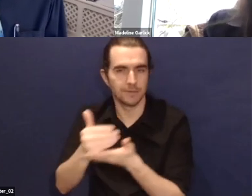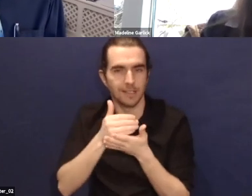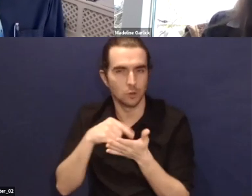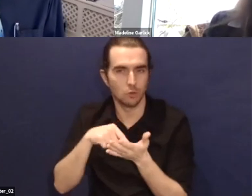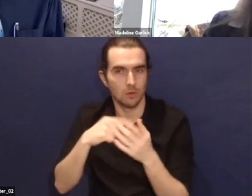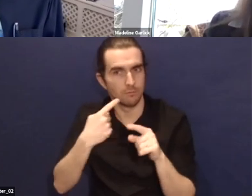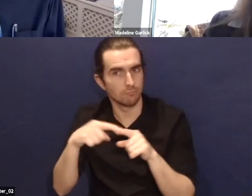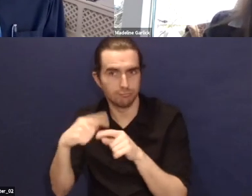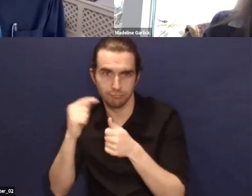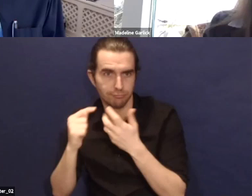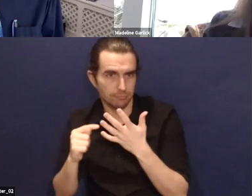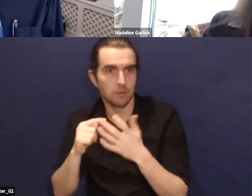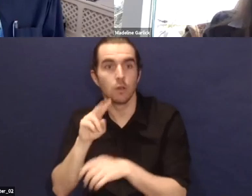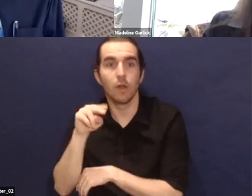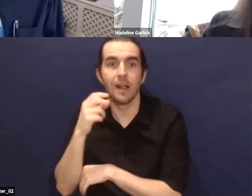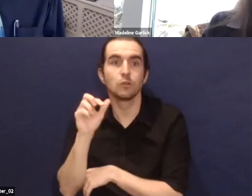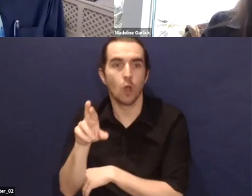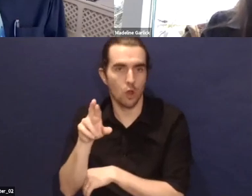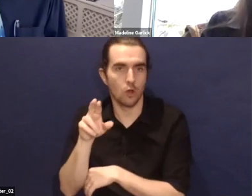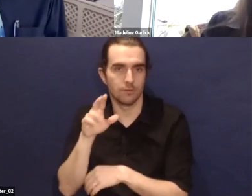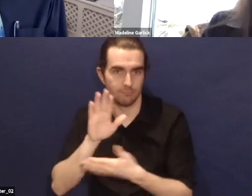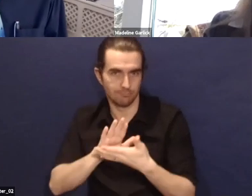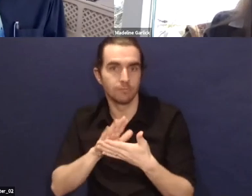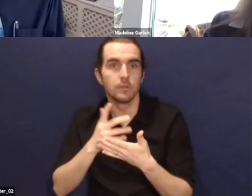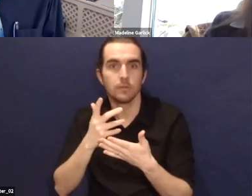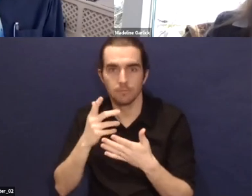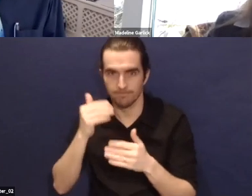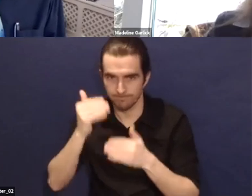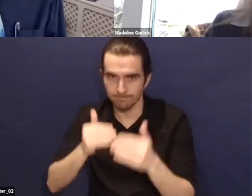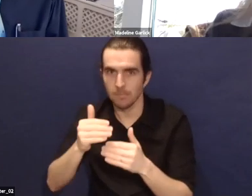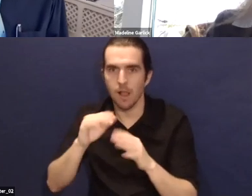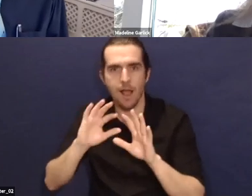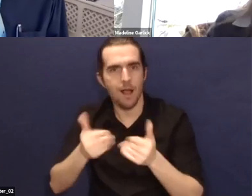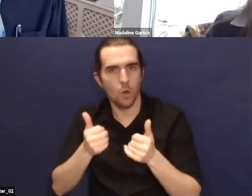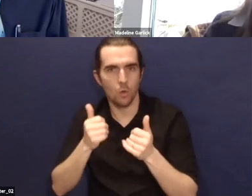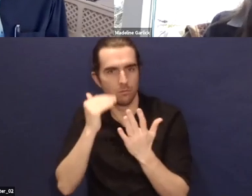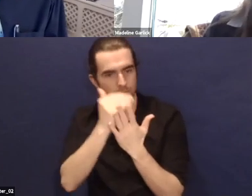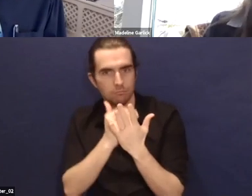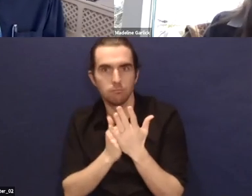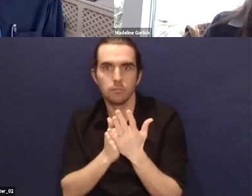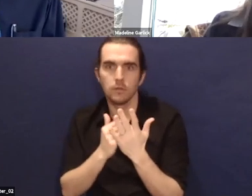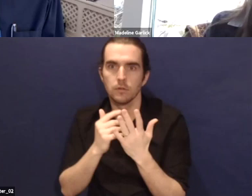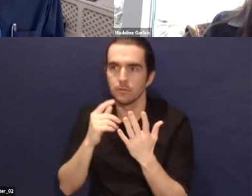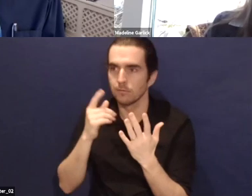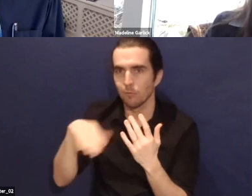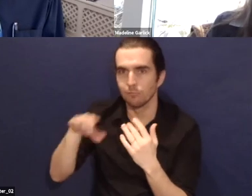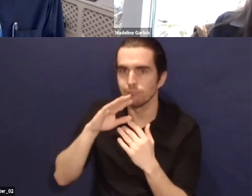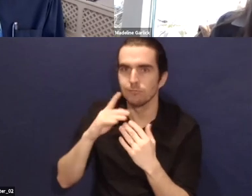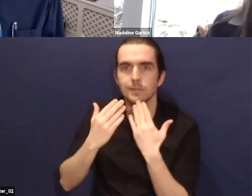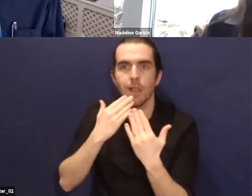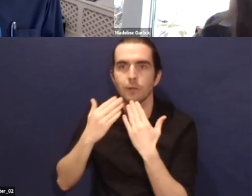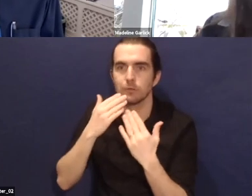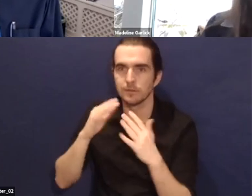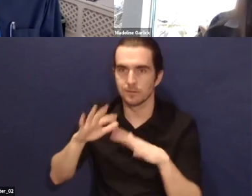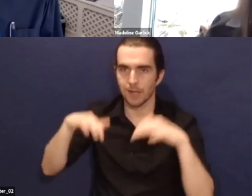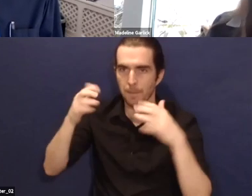whole range of UN agencies, from UNICEF, UNDP, the International Organization of Migration, and many others